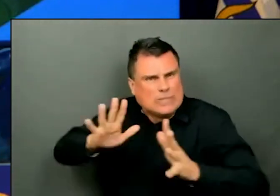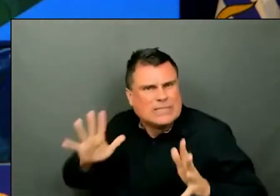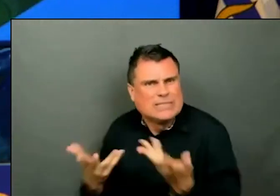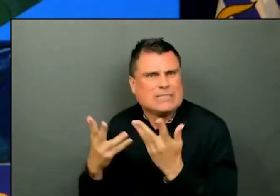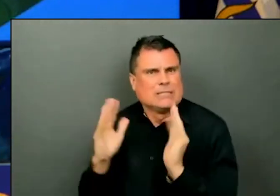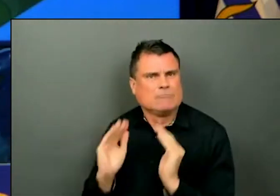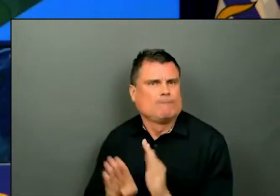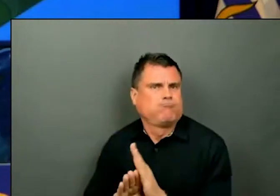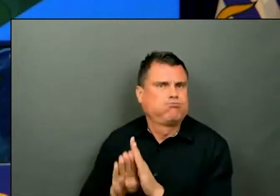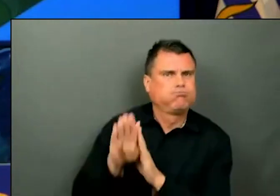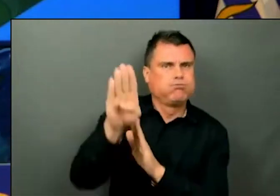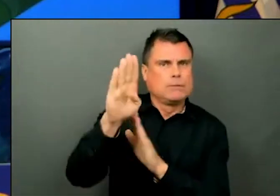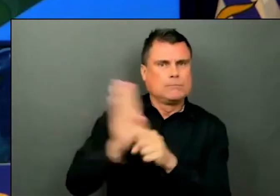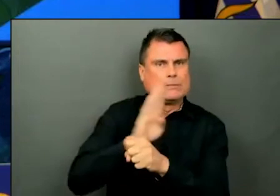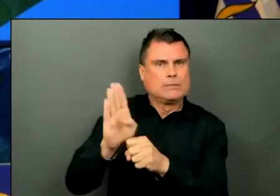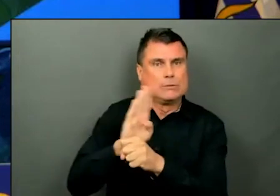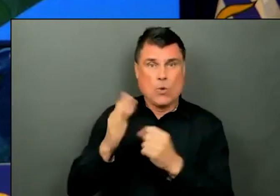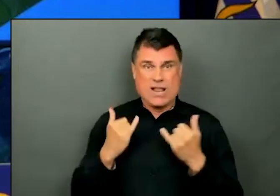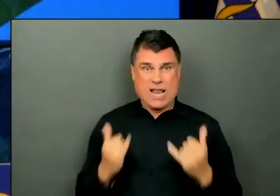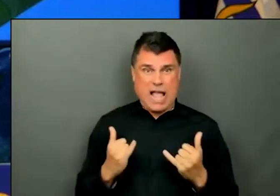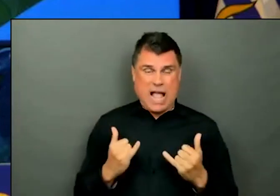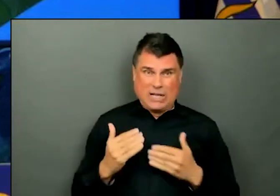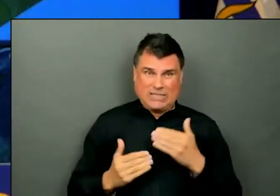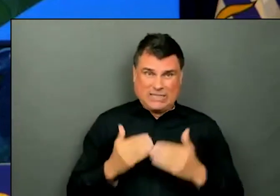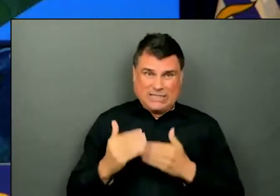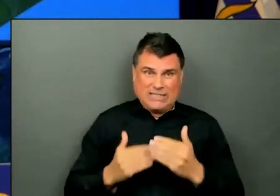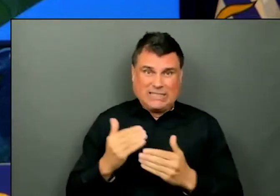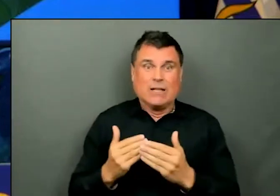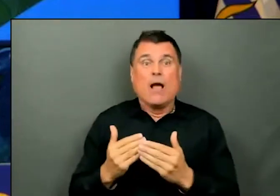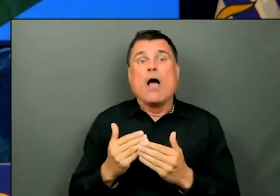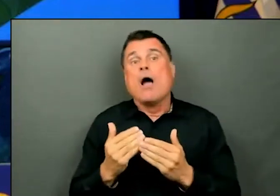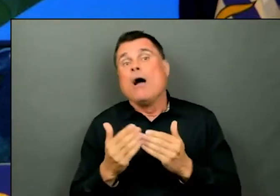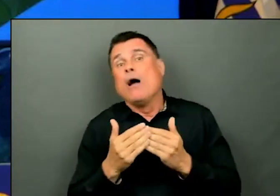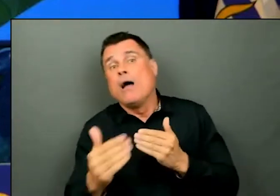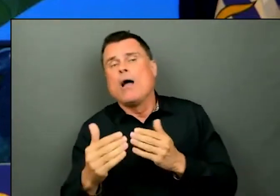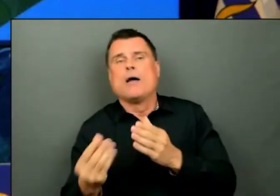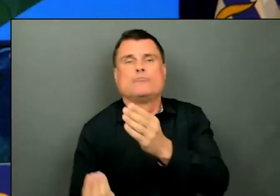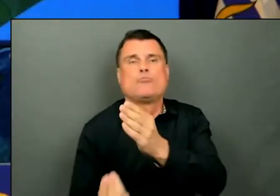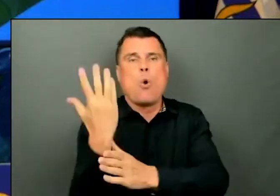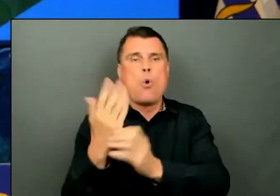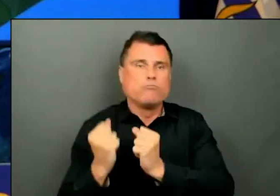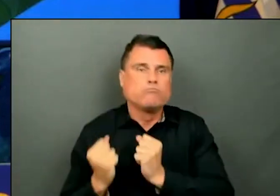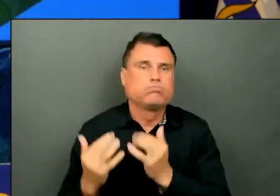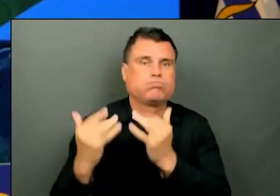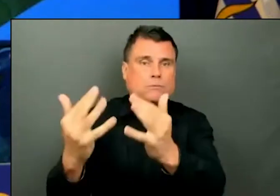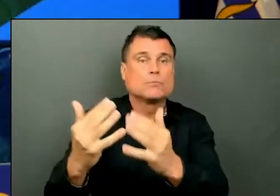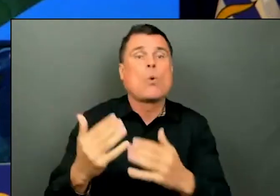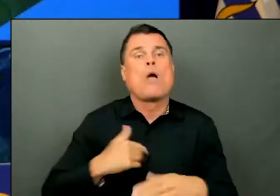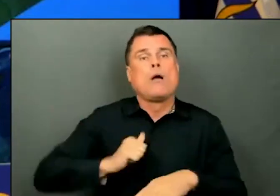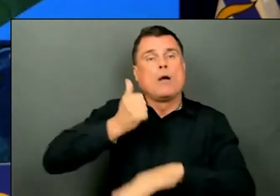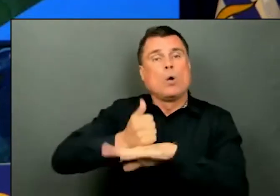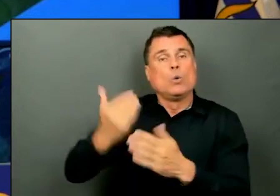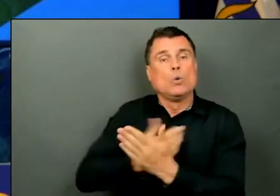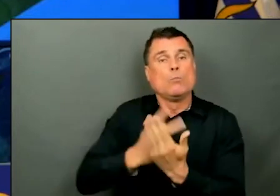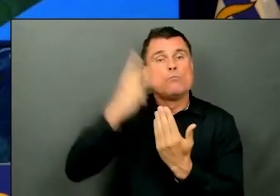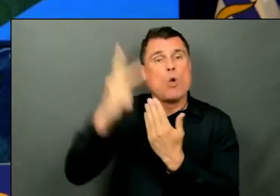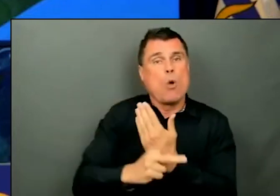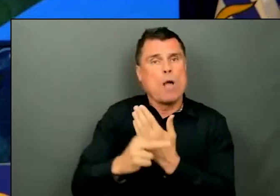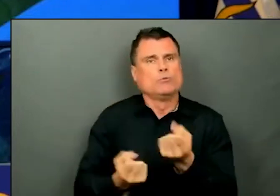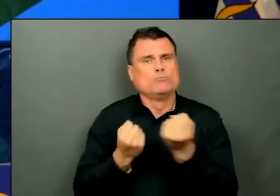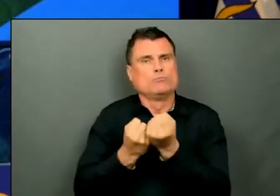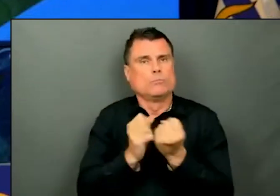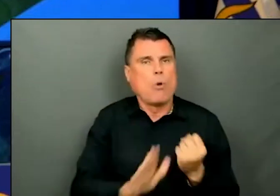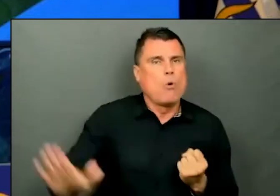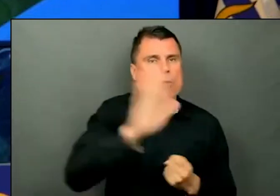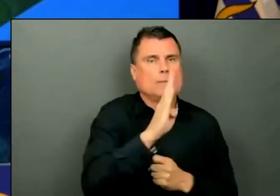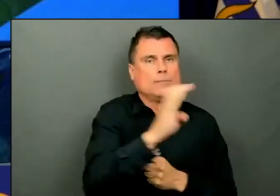pandemic. Today, we're launching a new program to support BC's tourism landmarks. The new BC Major Anchor